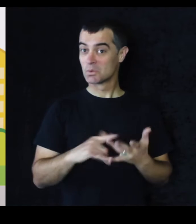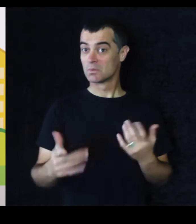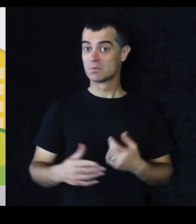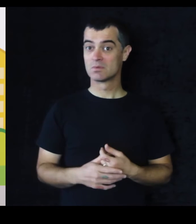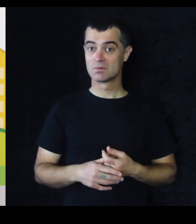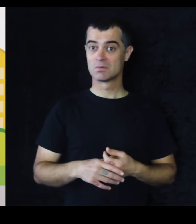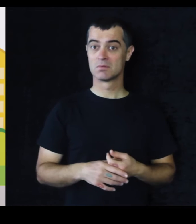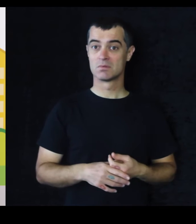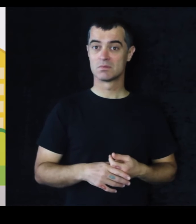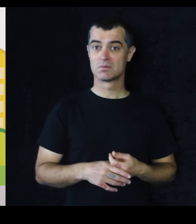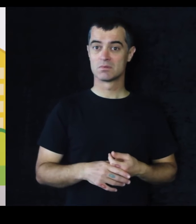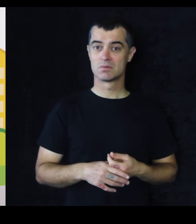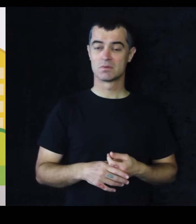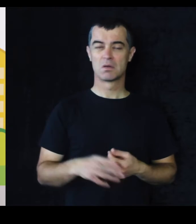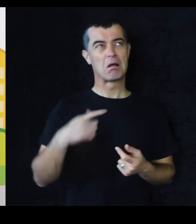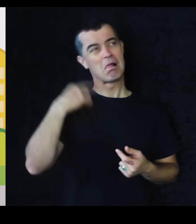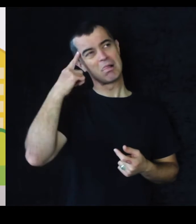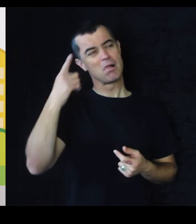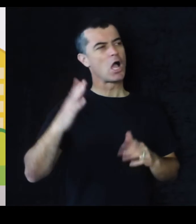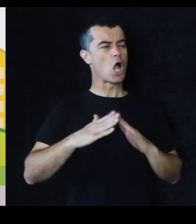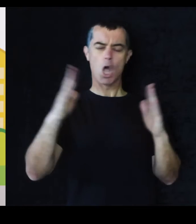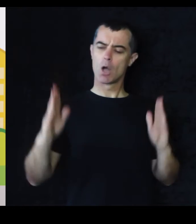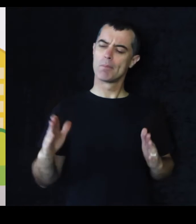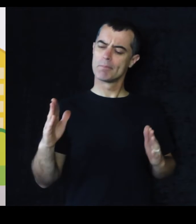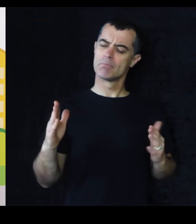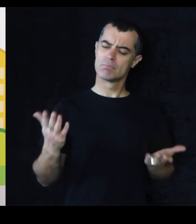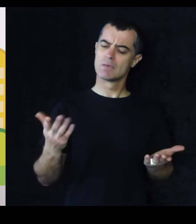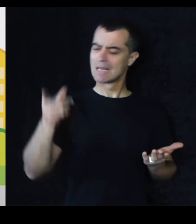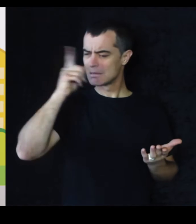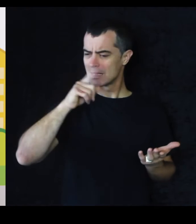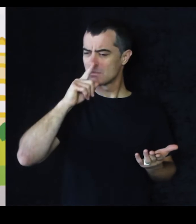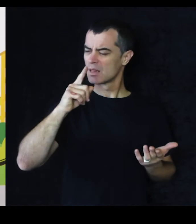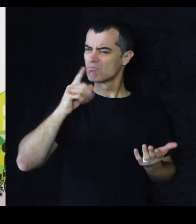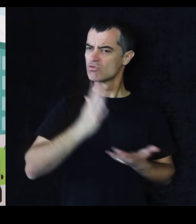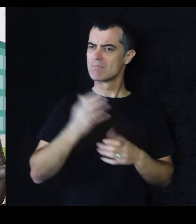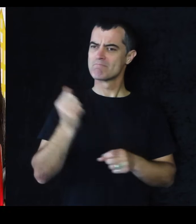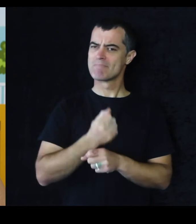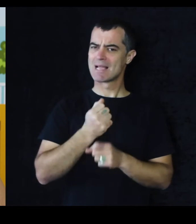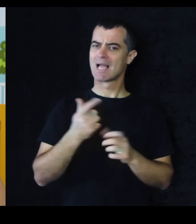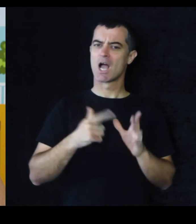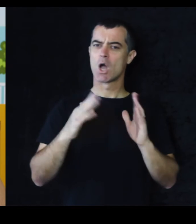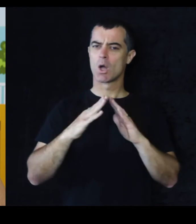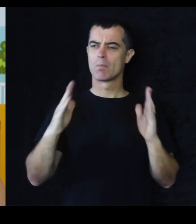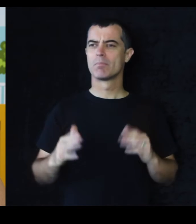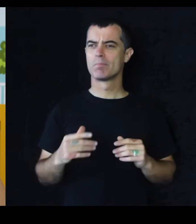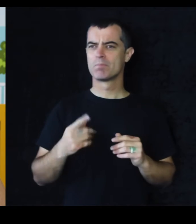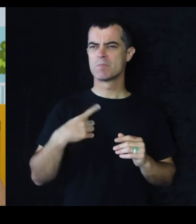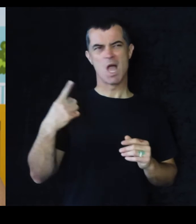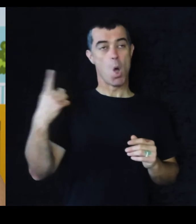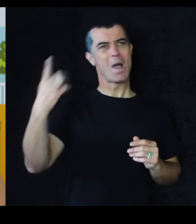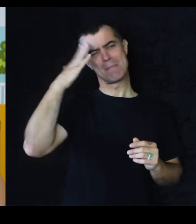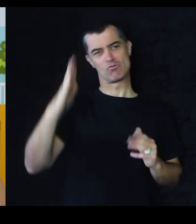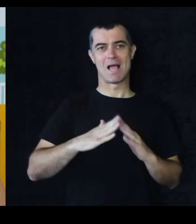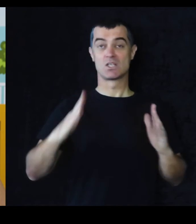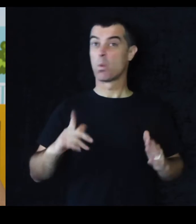So, I think a home, people make a home. I'll get a 1-bedroom house because